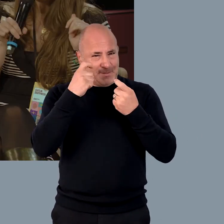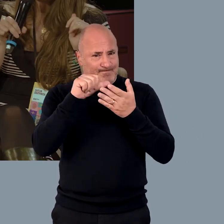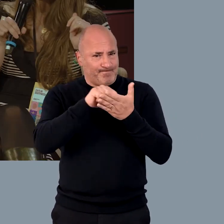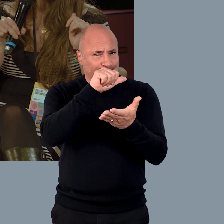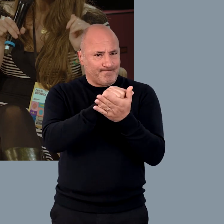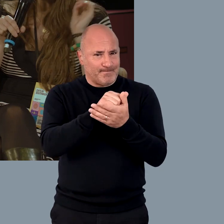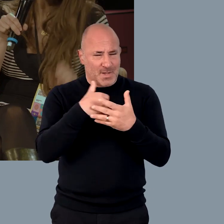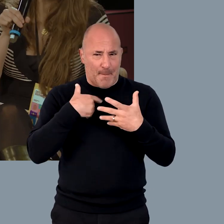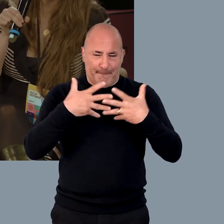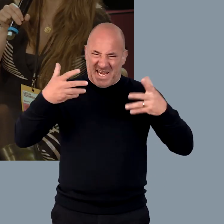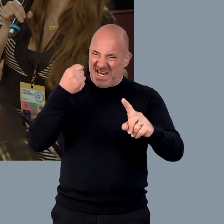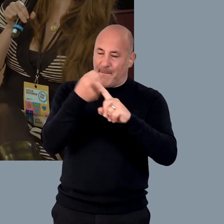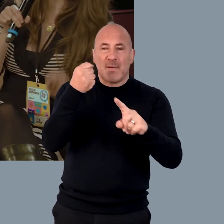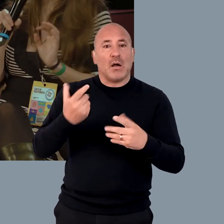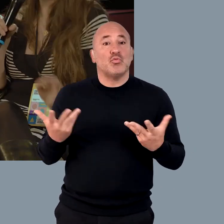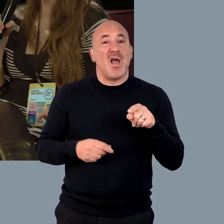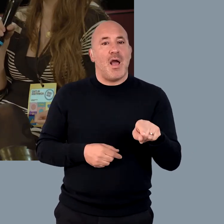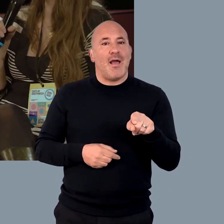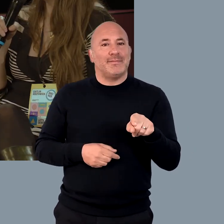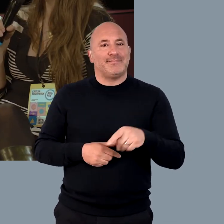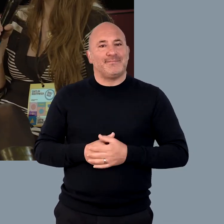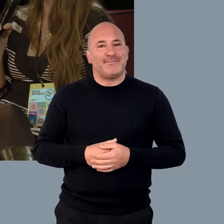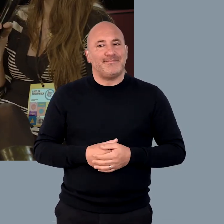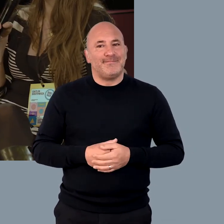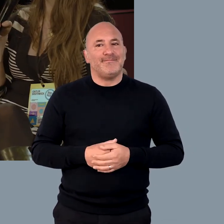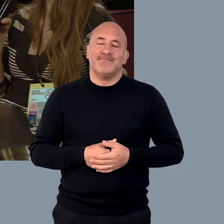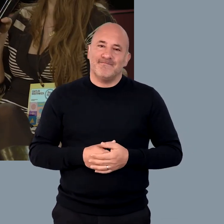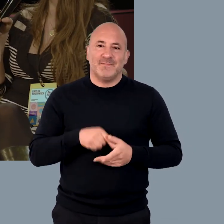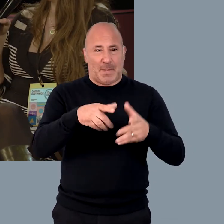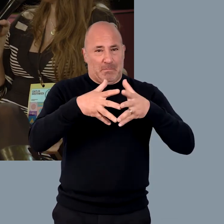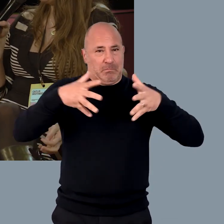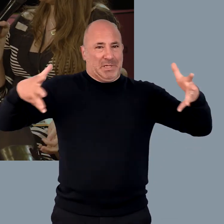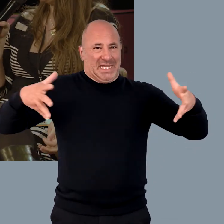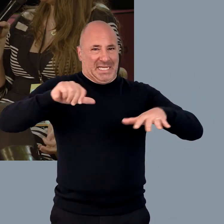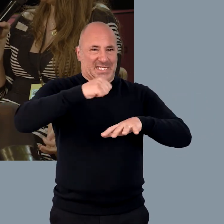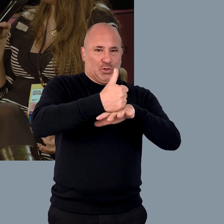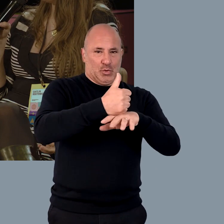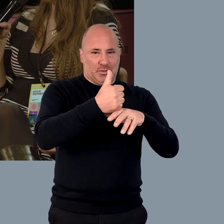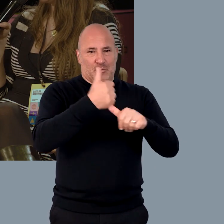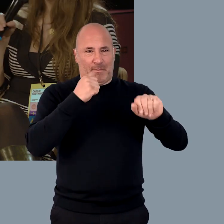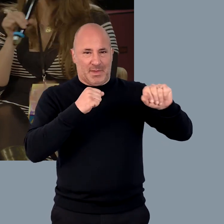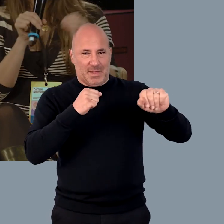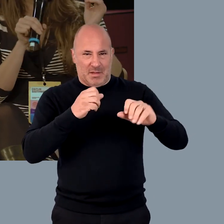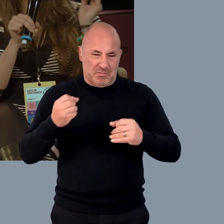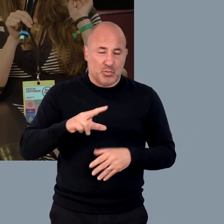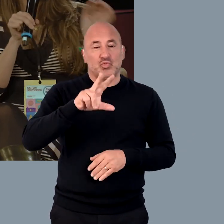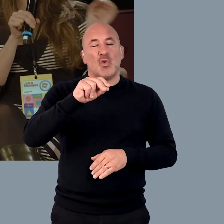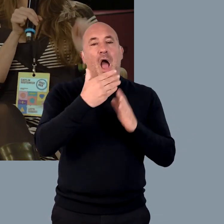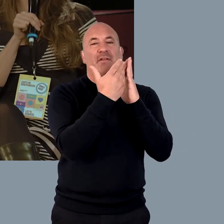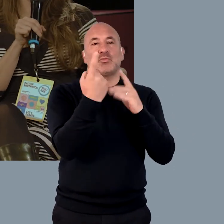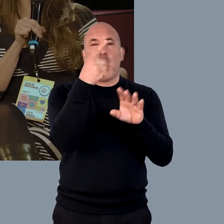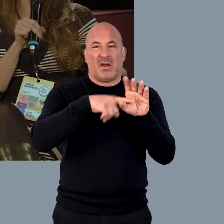hyperproductivity. We also have to really think very seriously about where our biggest impact is. So as